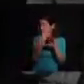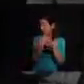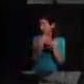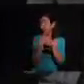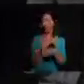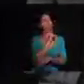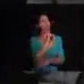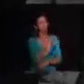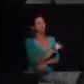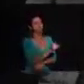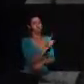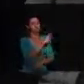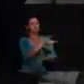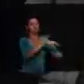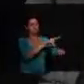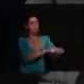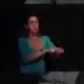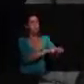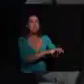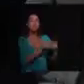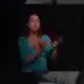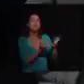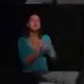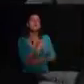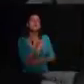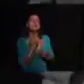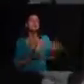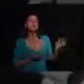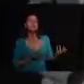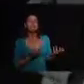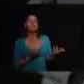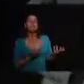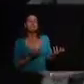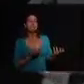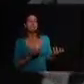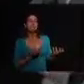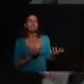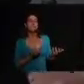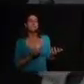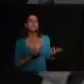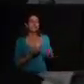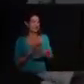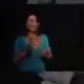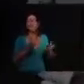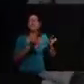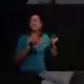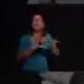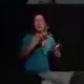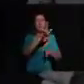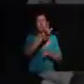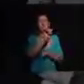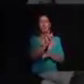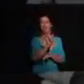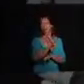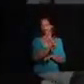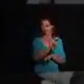sure. I just want to say that it's just like Lynn said, you're